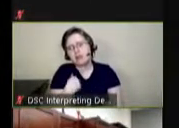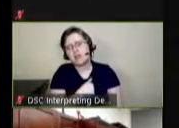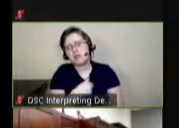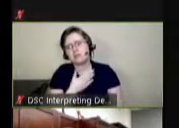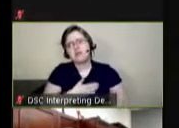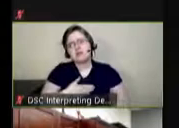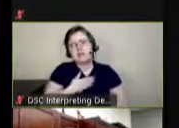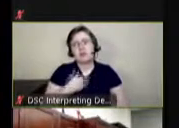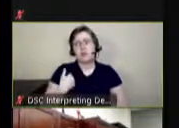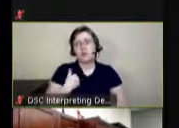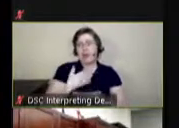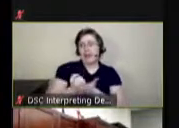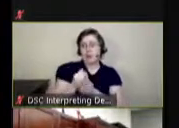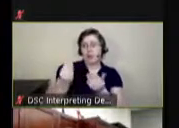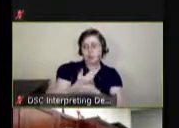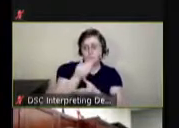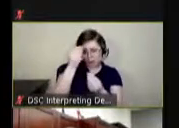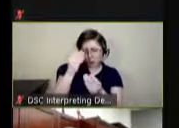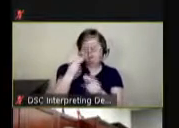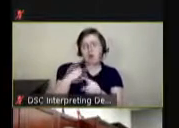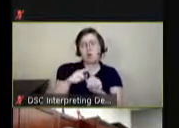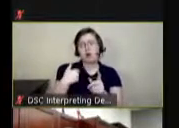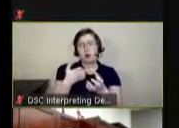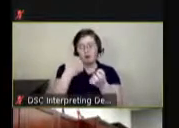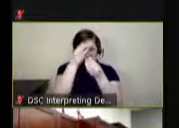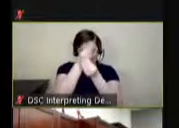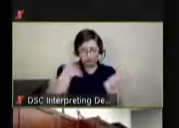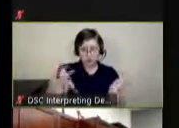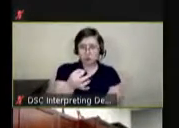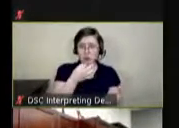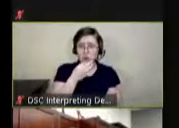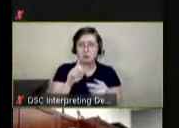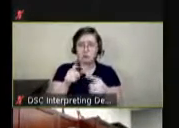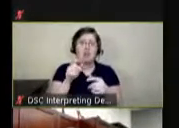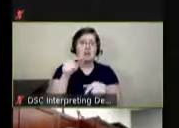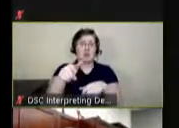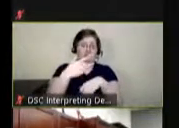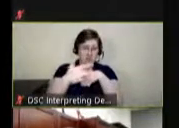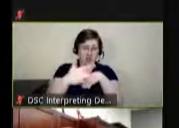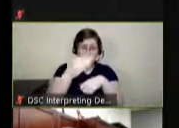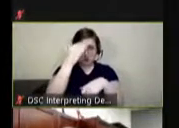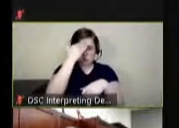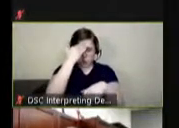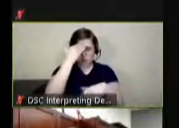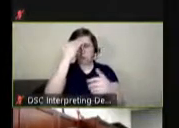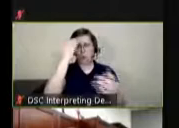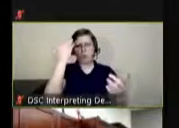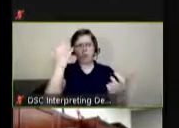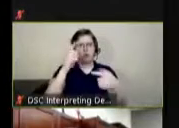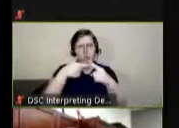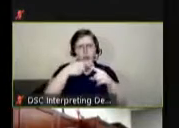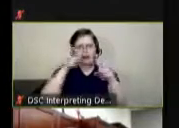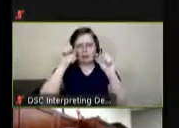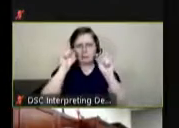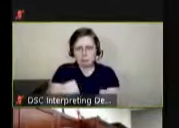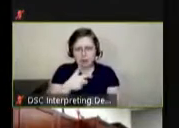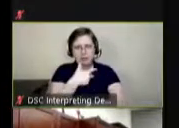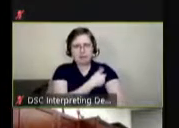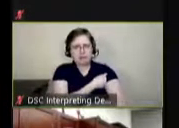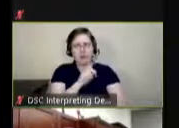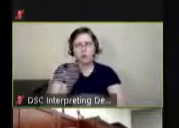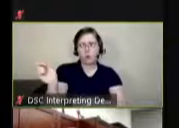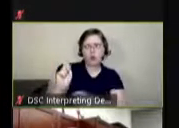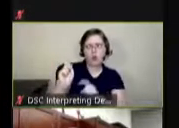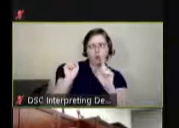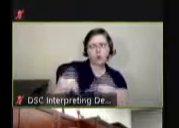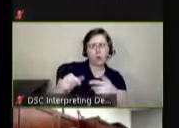get information, but we want to be transparent and make sure that you have everything you can at your fingertips to make sure you know when you could be vaccinated or where the